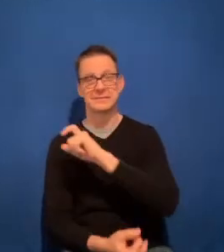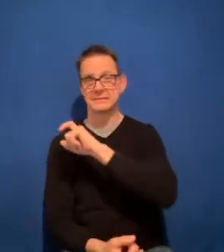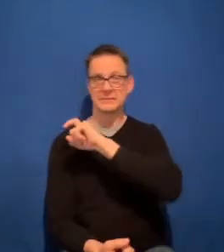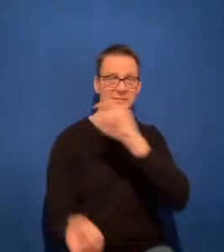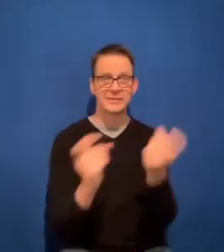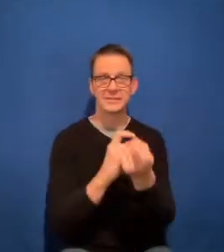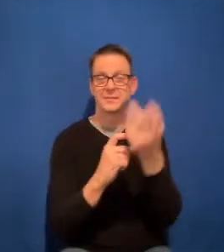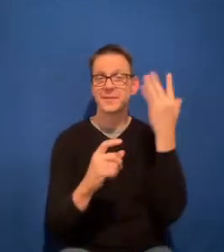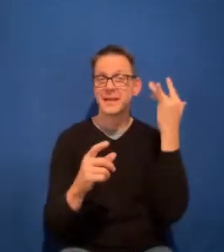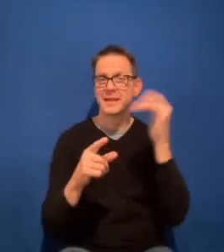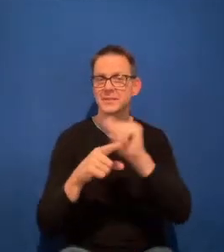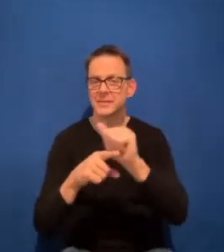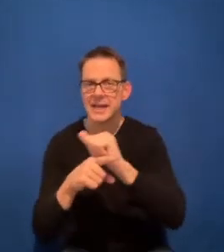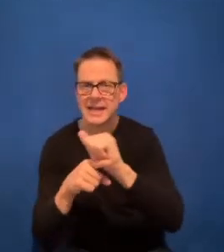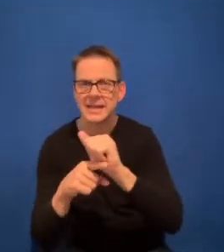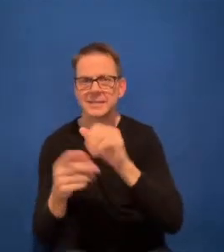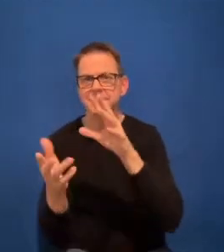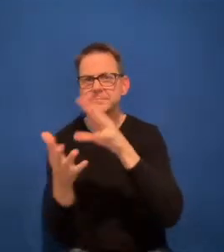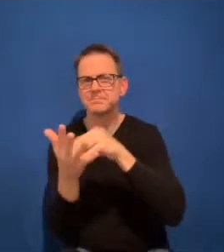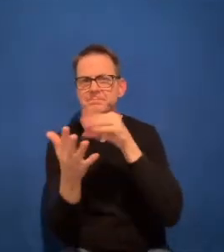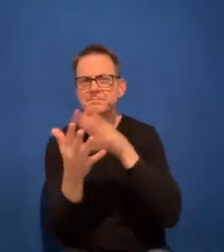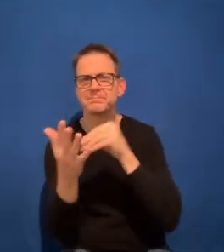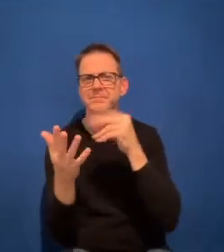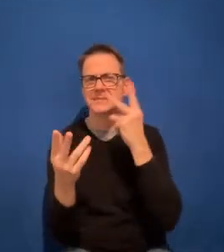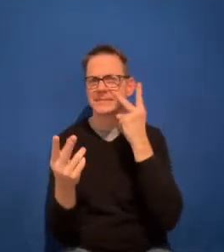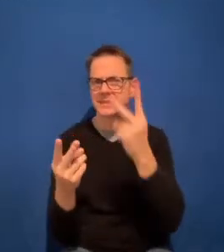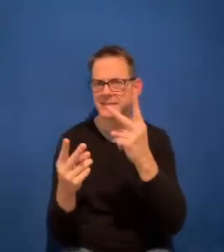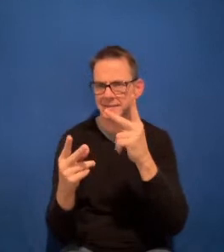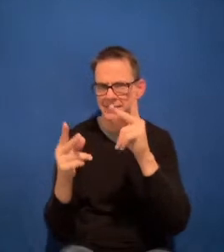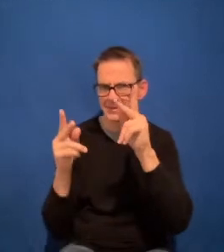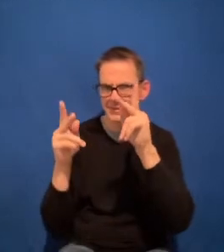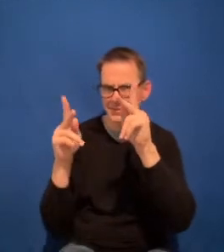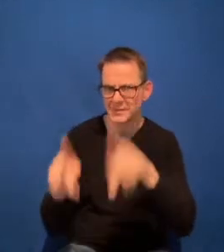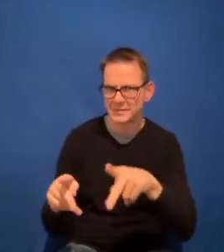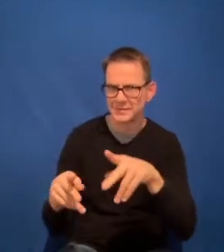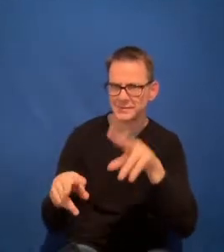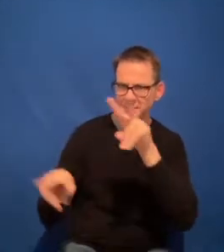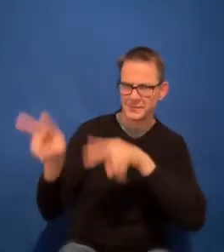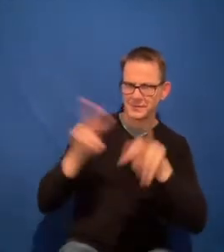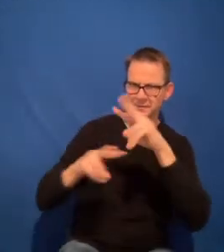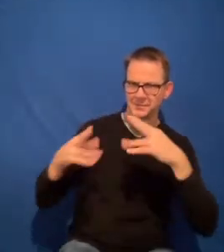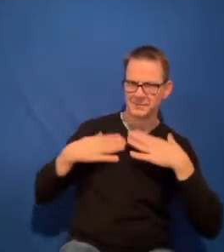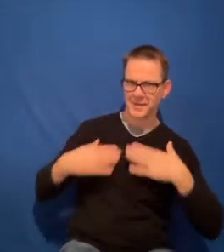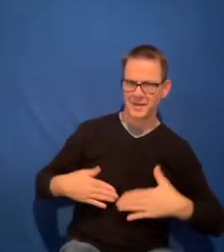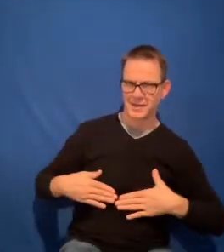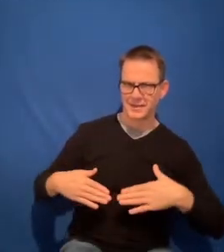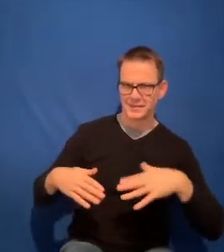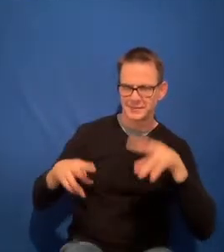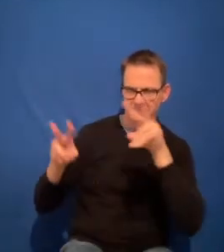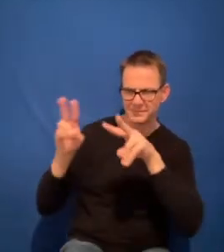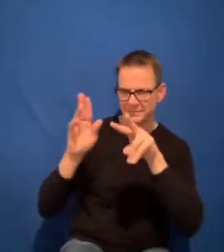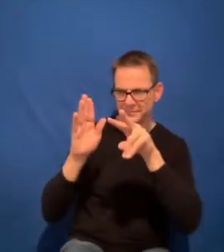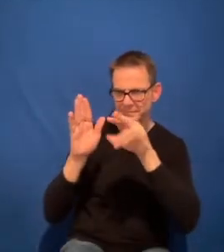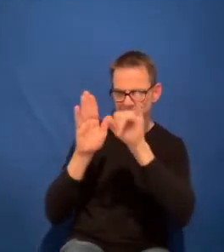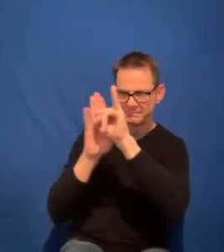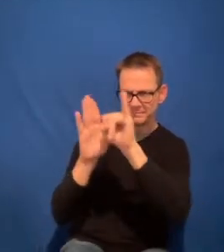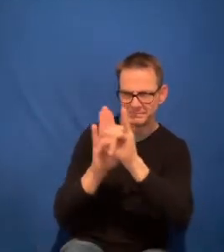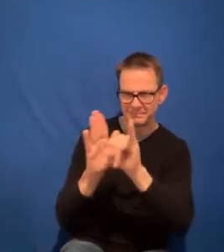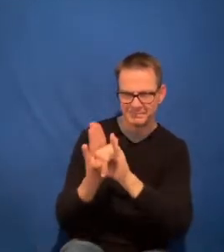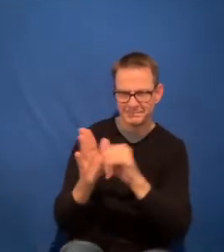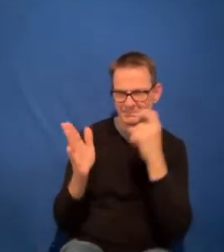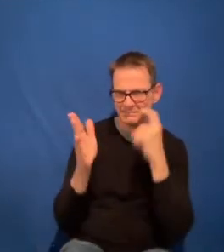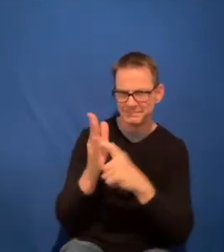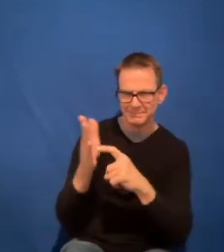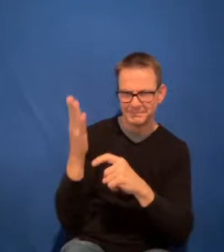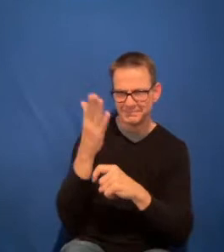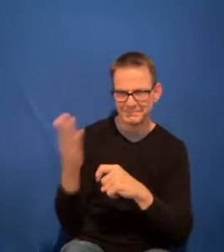in person, watching the body cues, understanding the patient, to go on a telephone or have